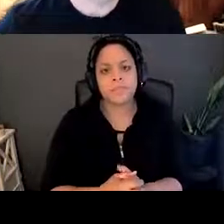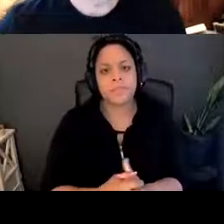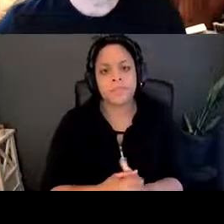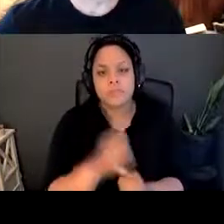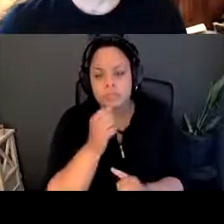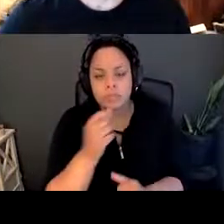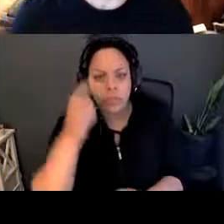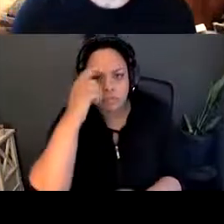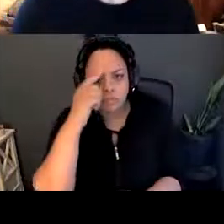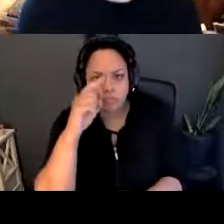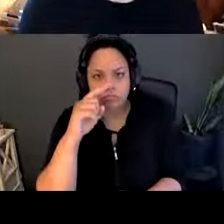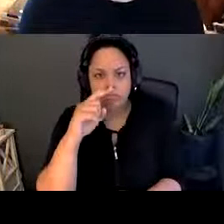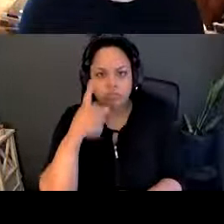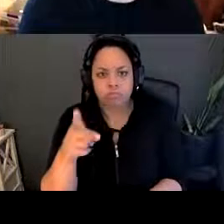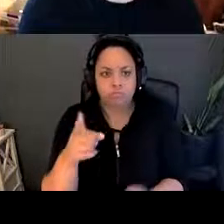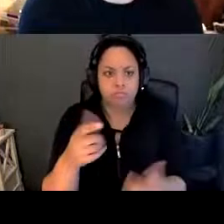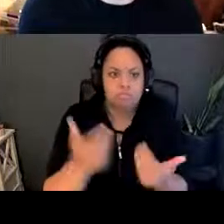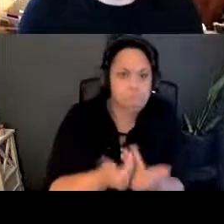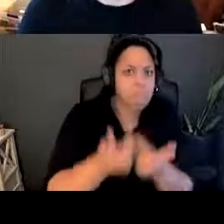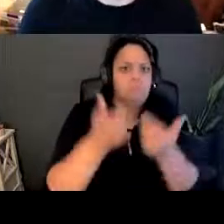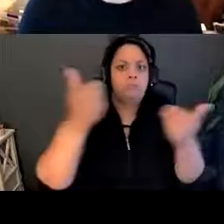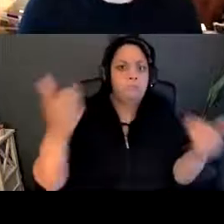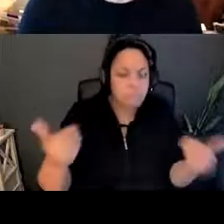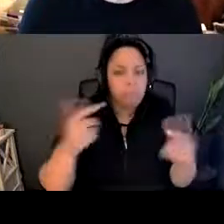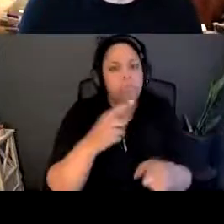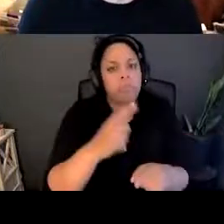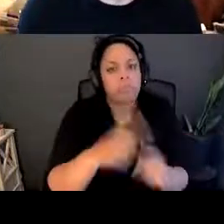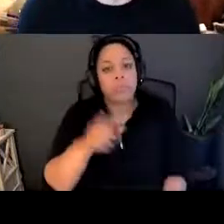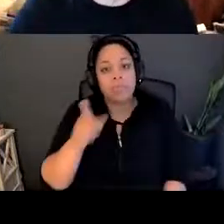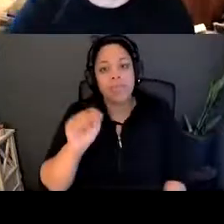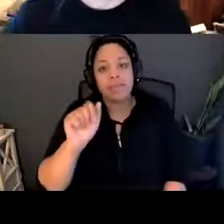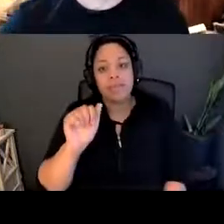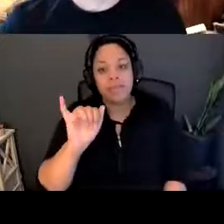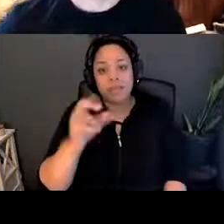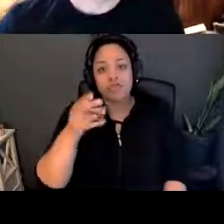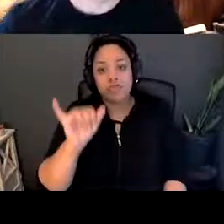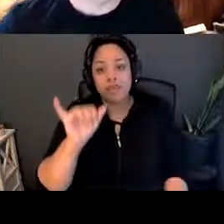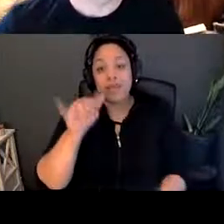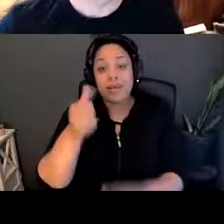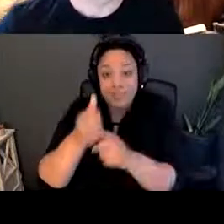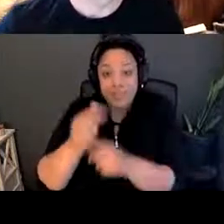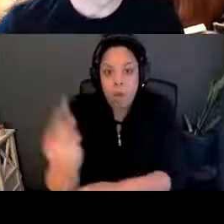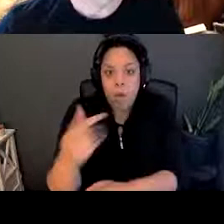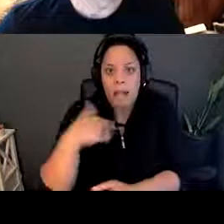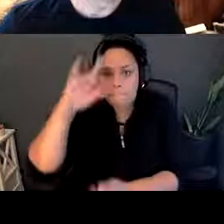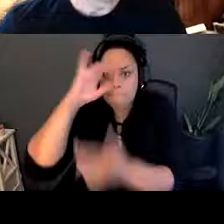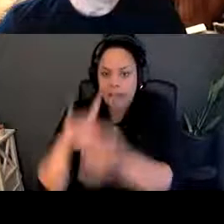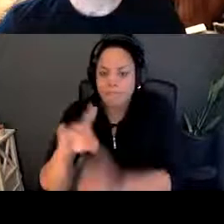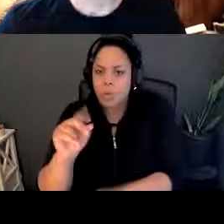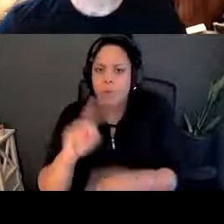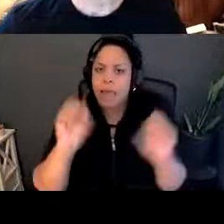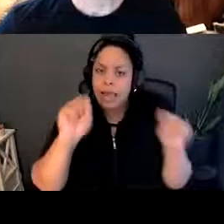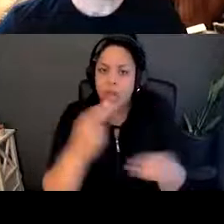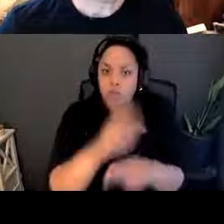contraindicated, but it doesn't in and of itself constitute the mindfulness approach, right? So it could be complementary.